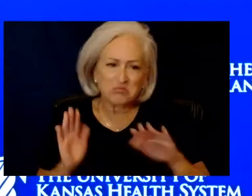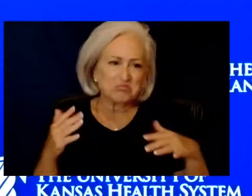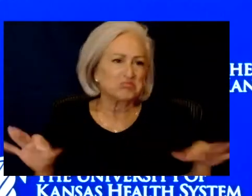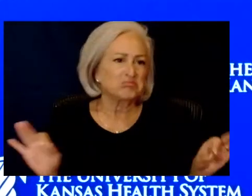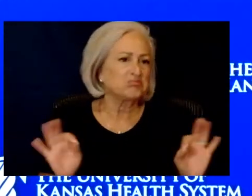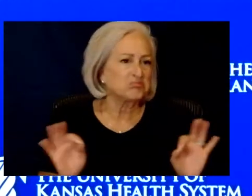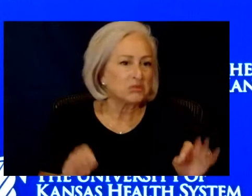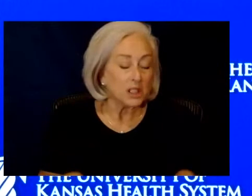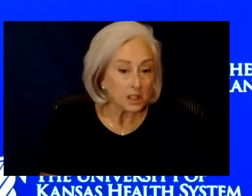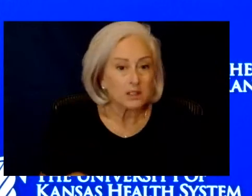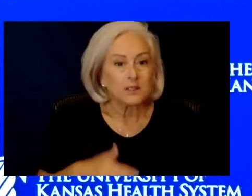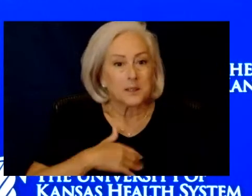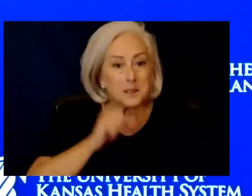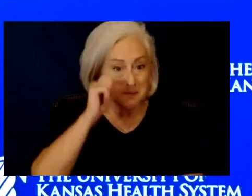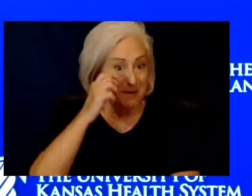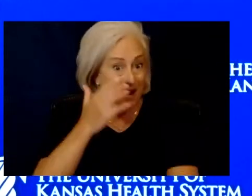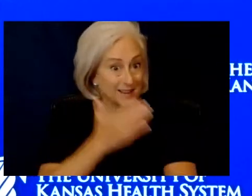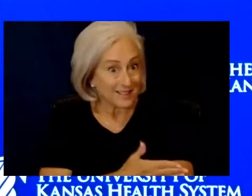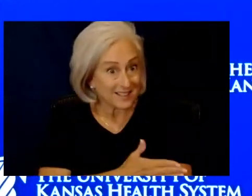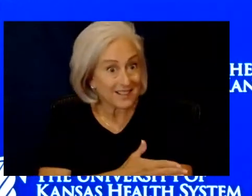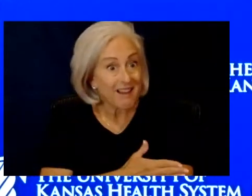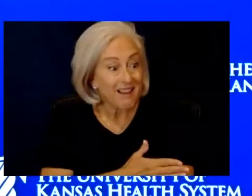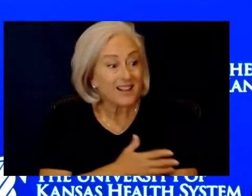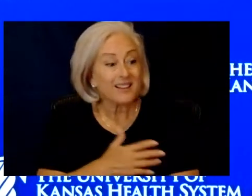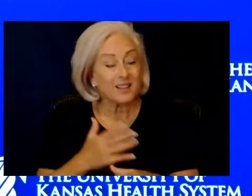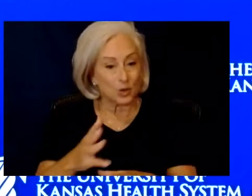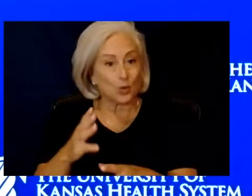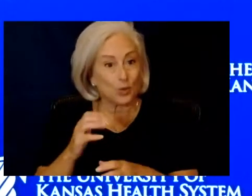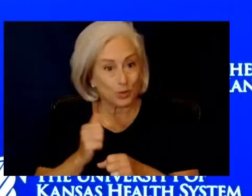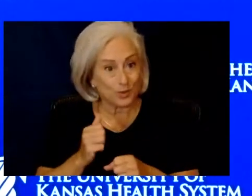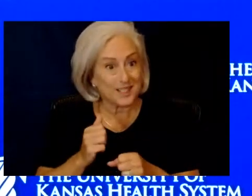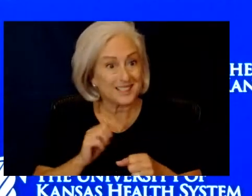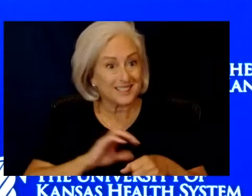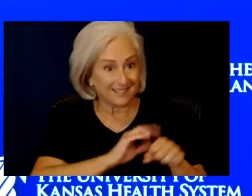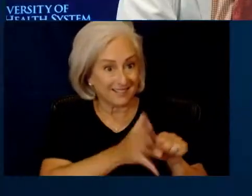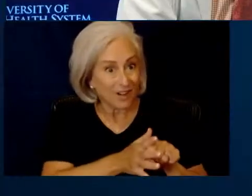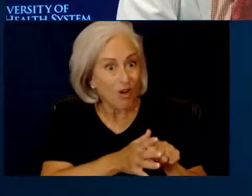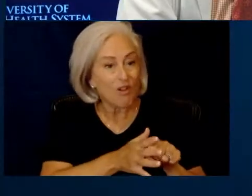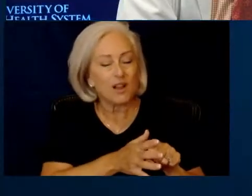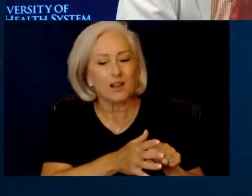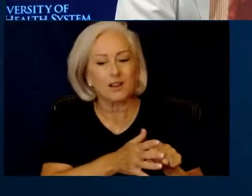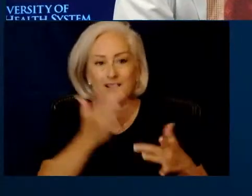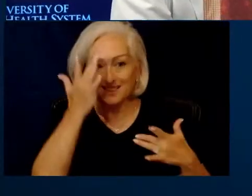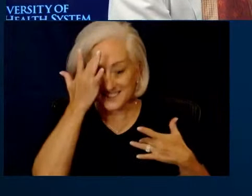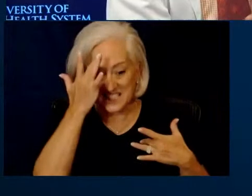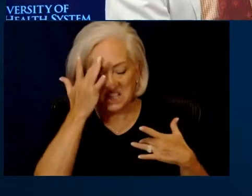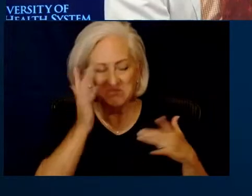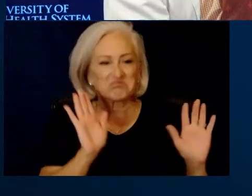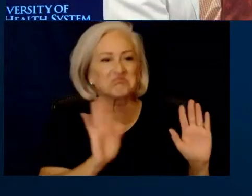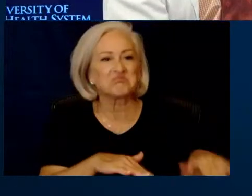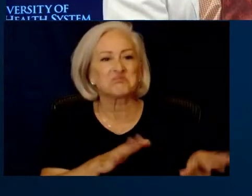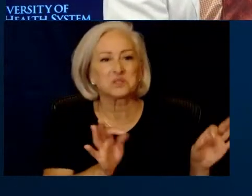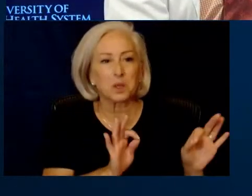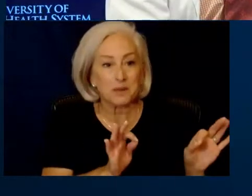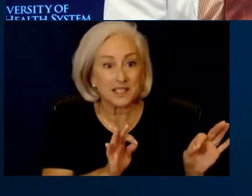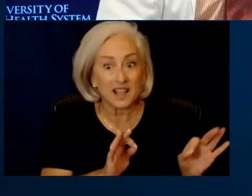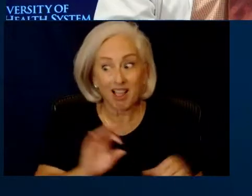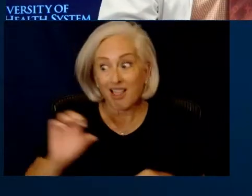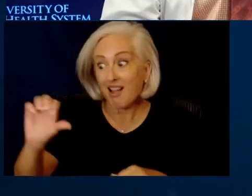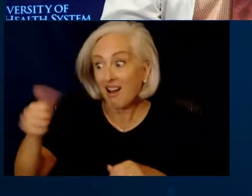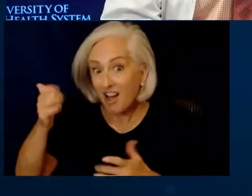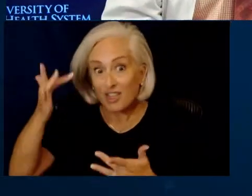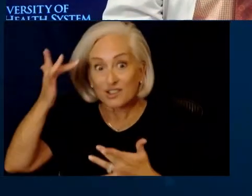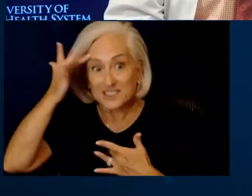virus beat him up much worse than COVID. So really pleased with that. All right, Dr. Wolenok, thank you so much for being here